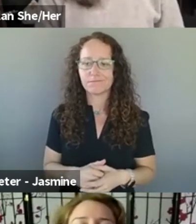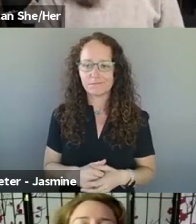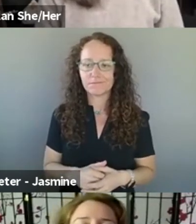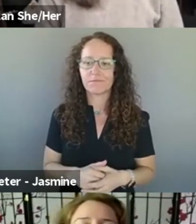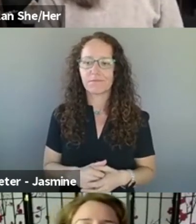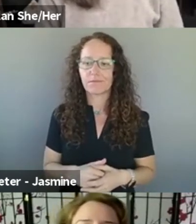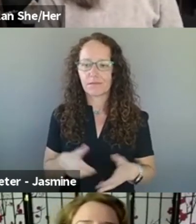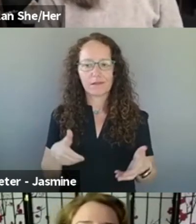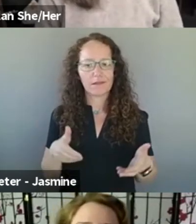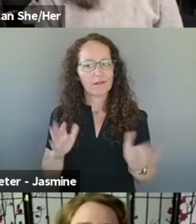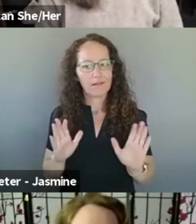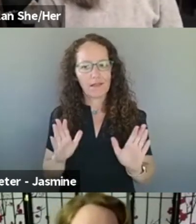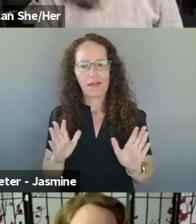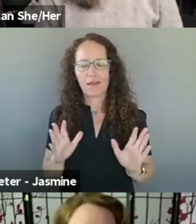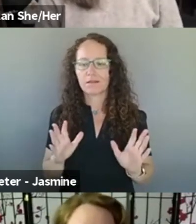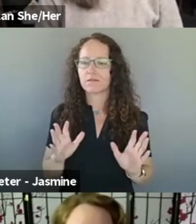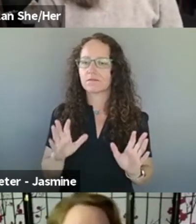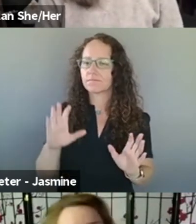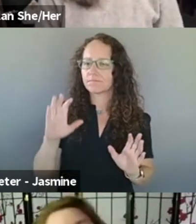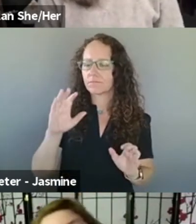Let your voices be heard.